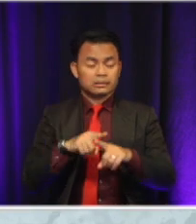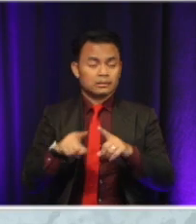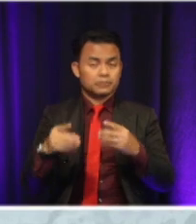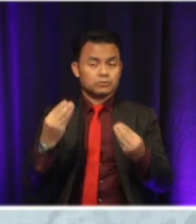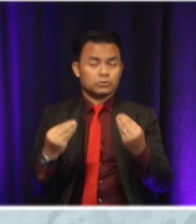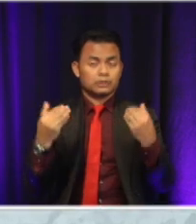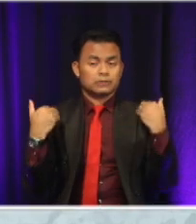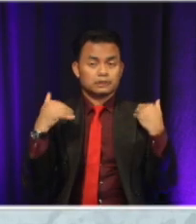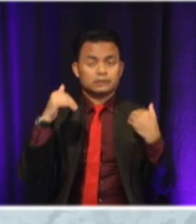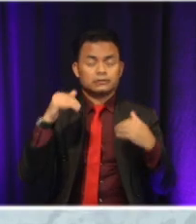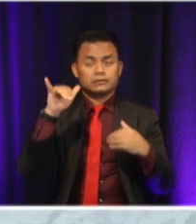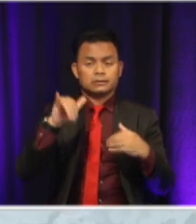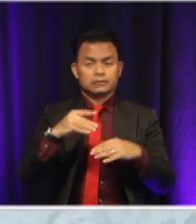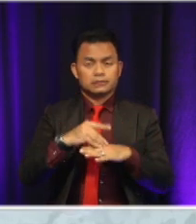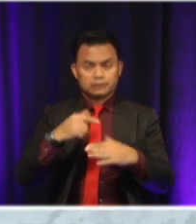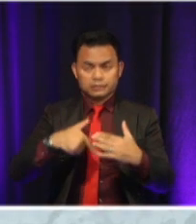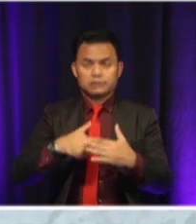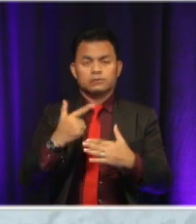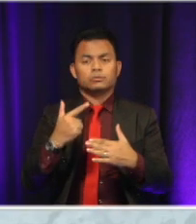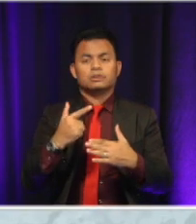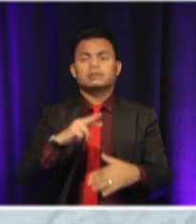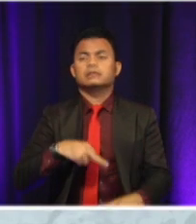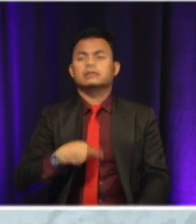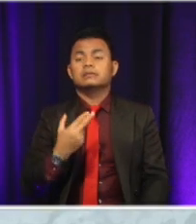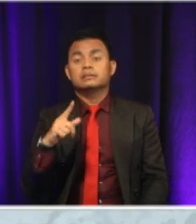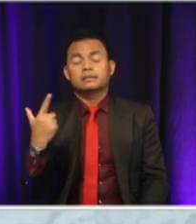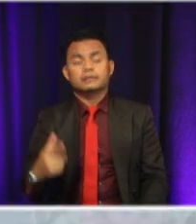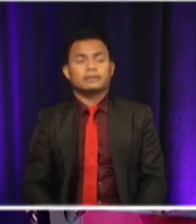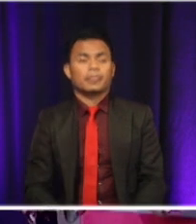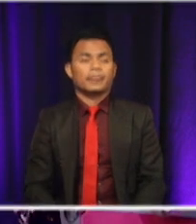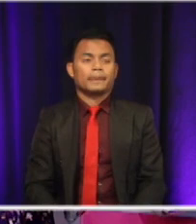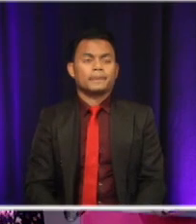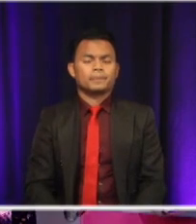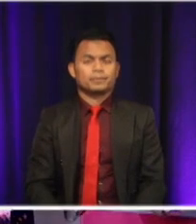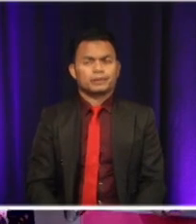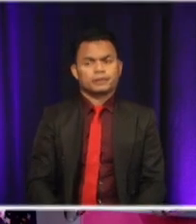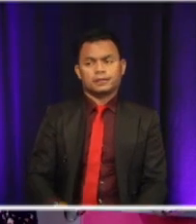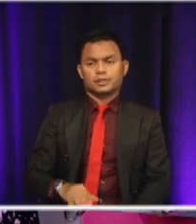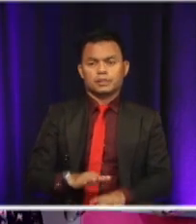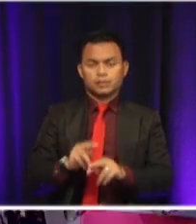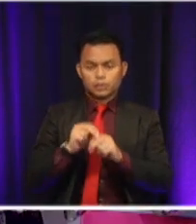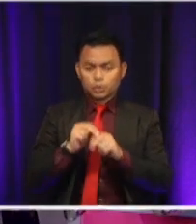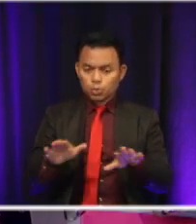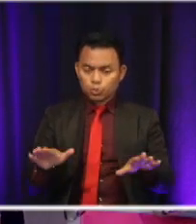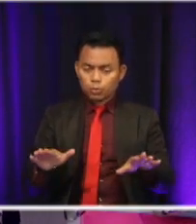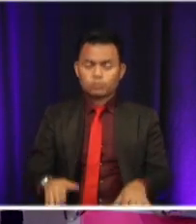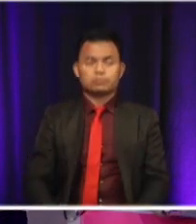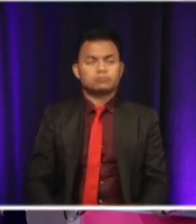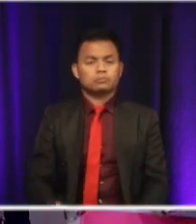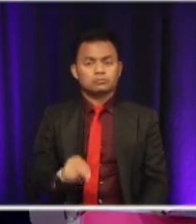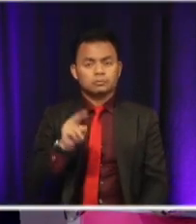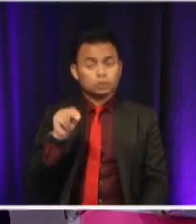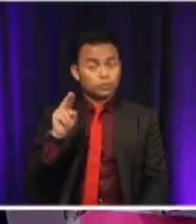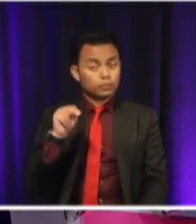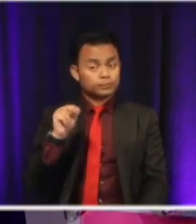disagree. You might have a different opinion and you might say, no. Even though his joy was